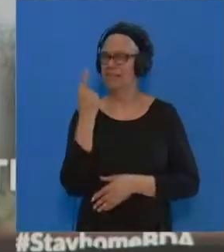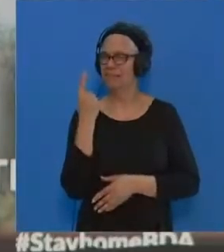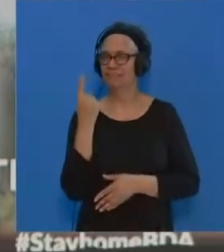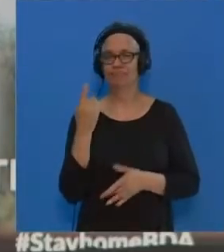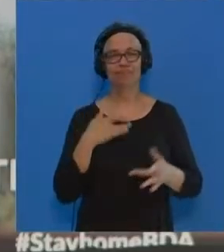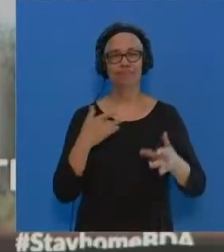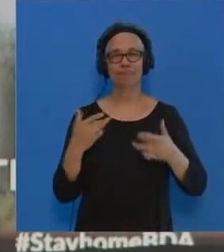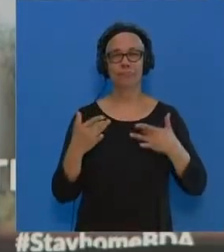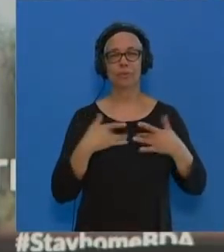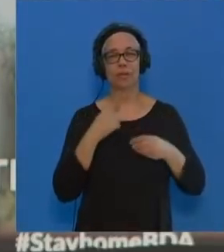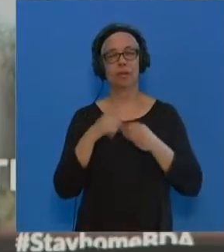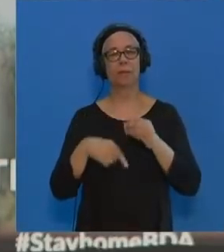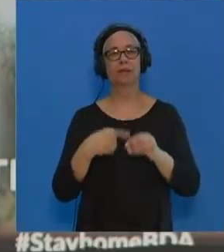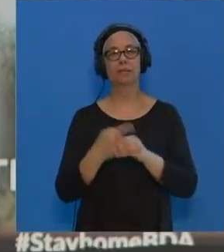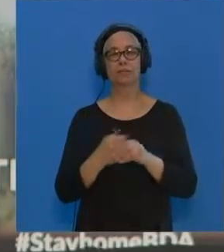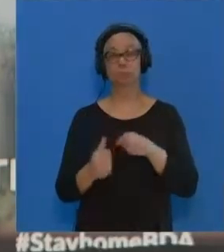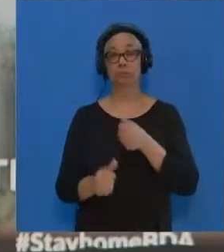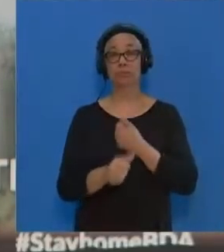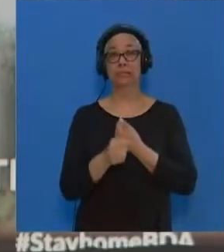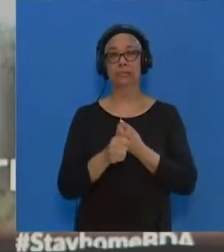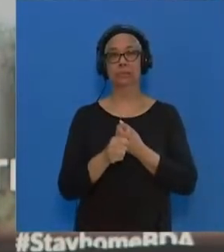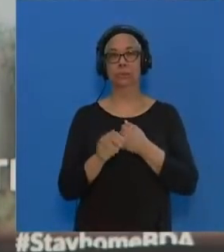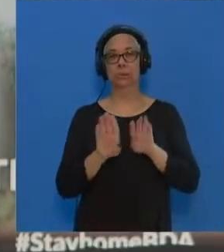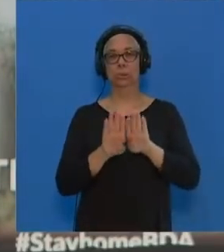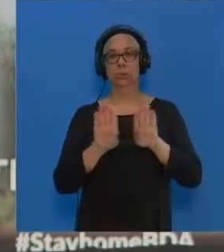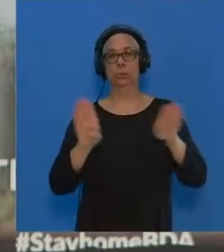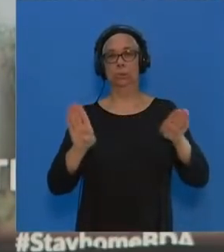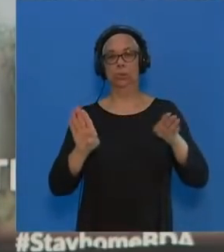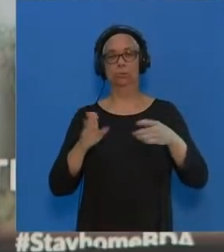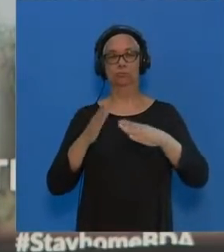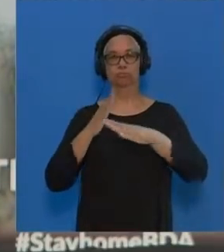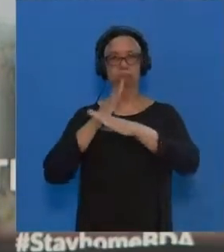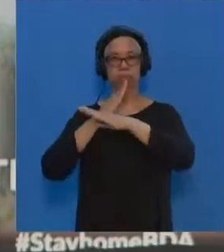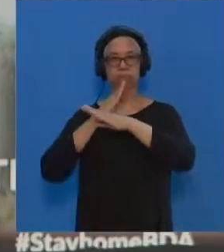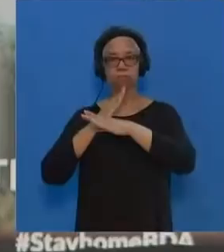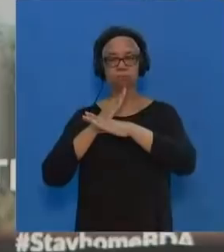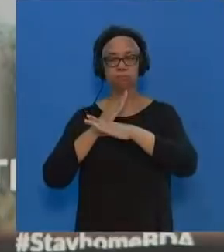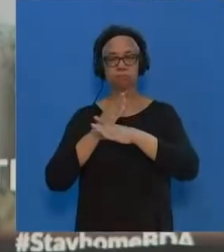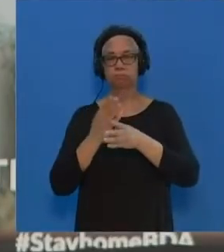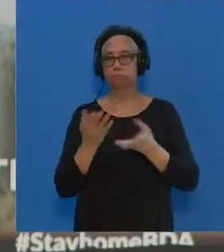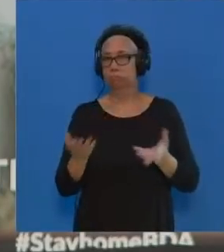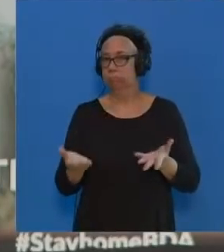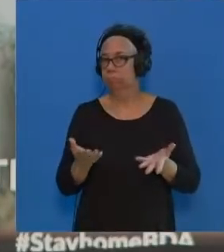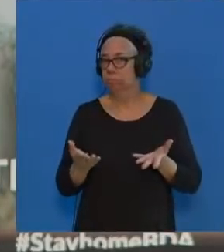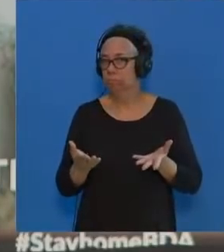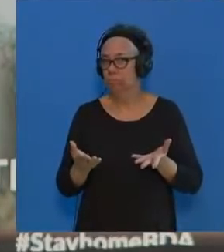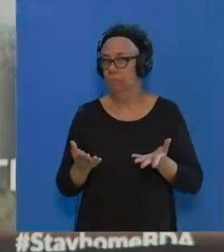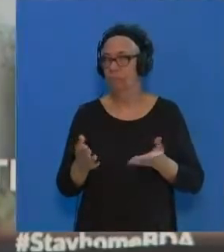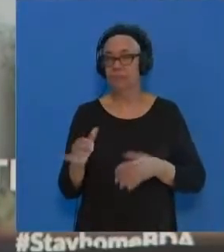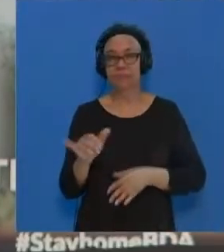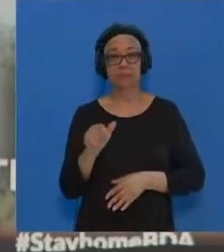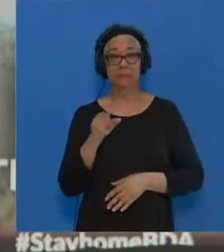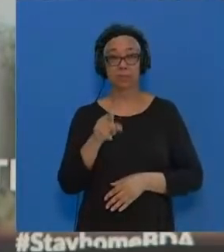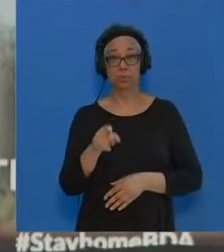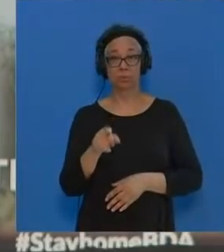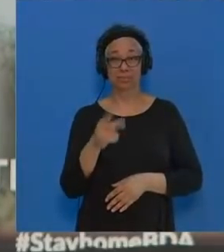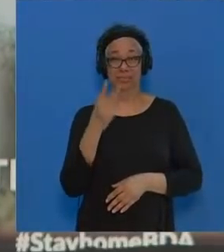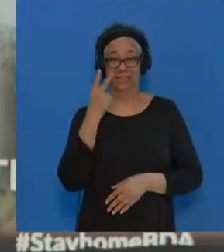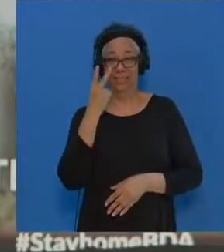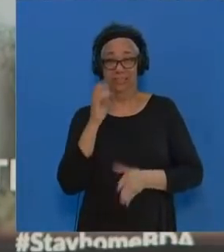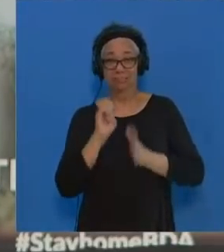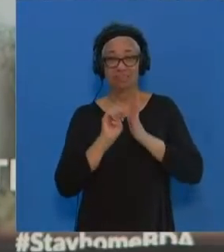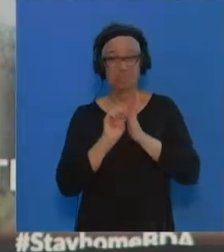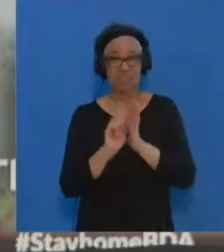about the risk that opening our borders may pose. Like you, we have seen the examples